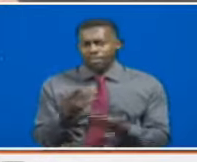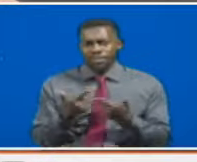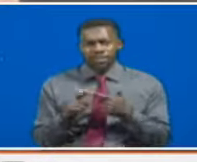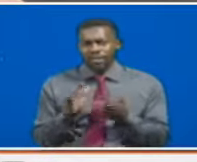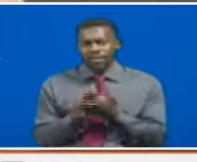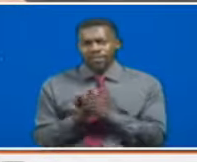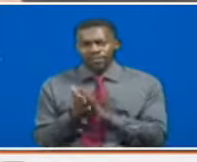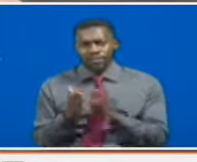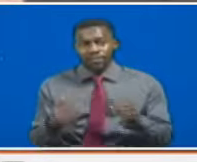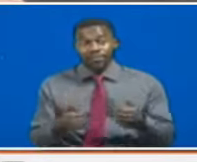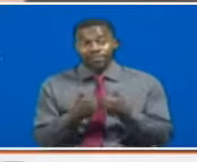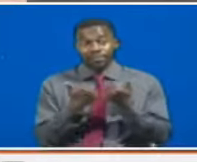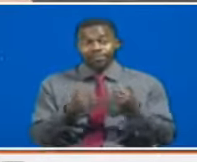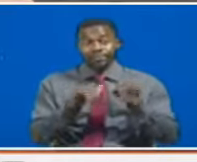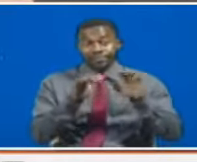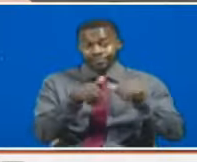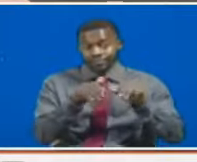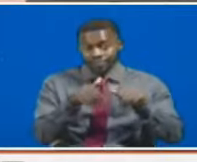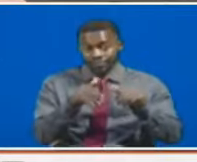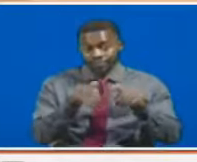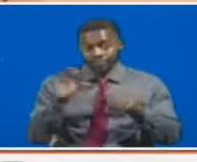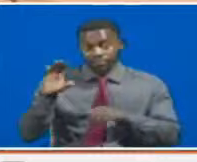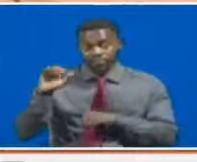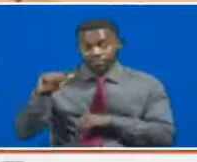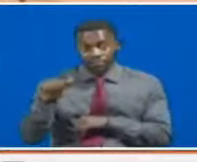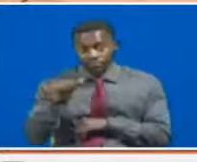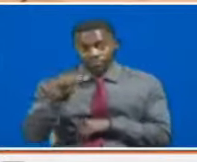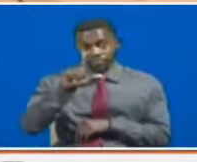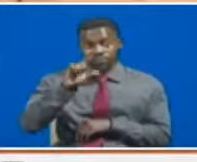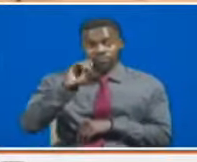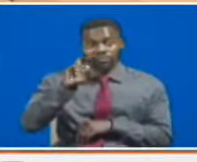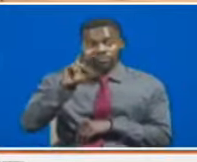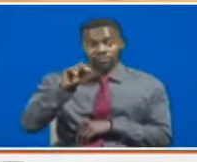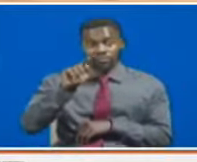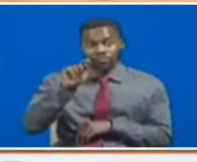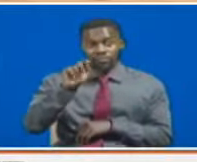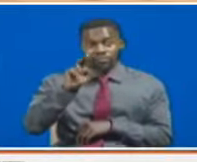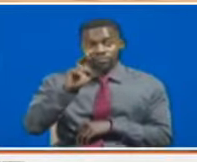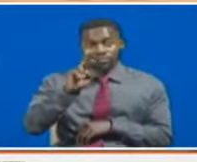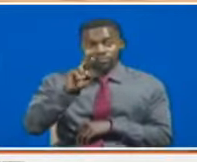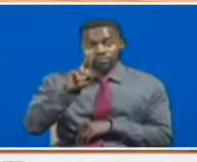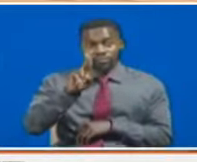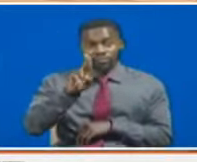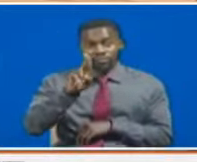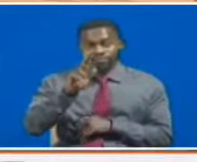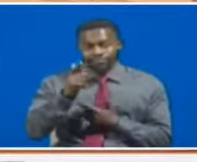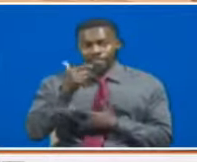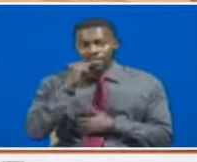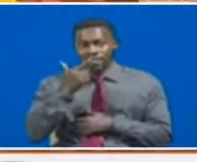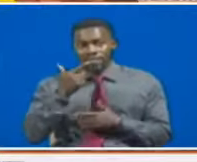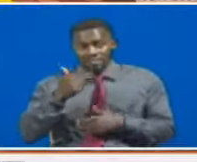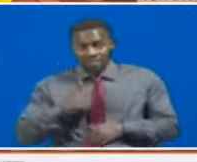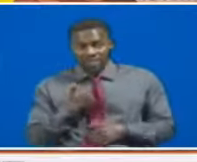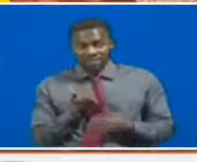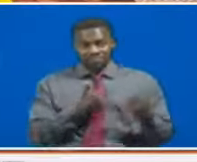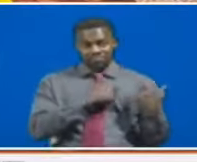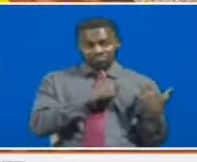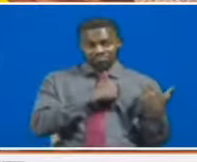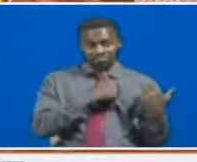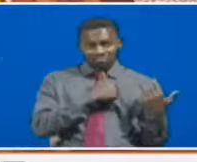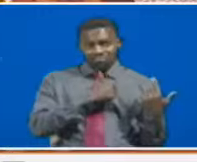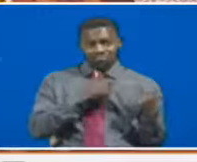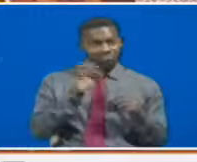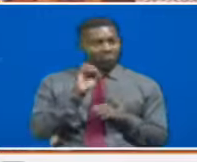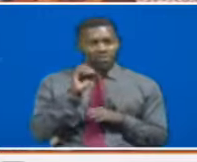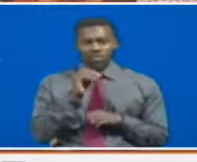this came as Agriculture Cabinet Secretary Mithika Linturi absolved himself from any blame, saying he's not involved in any